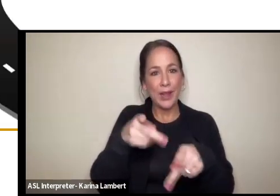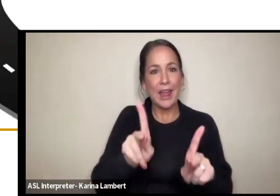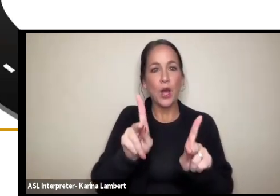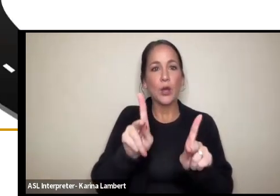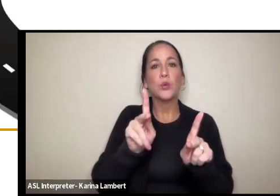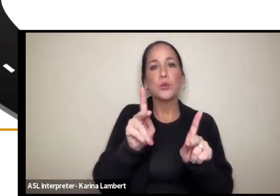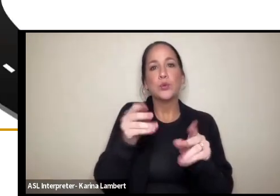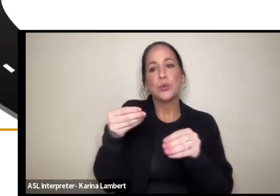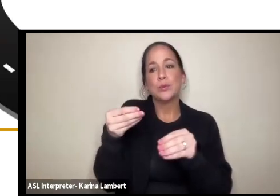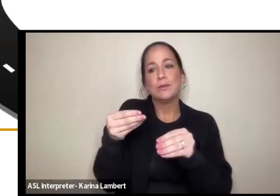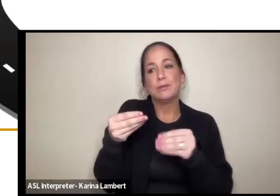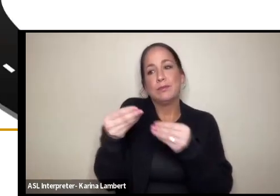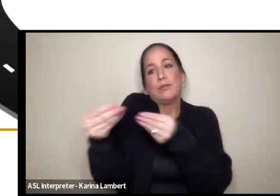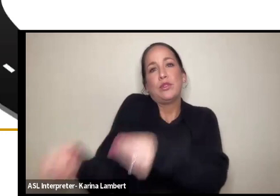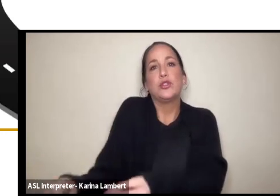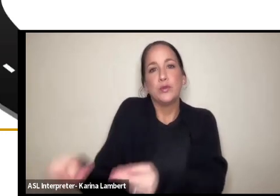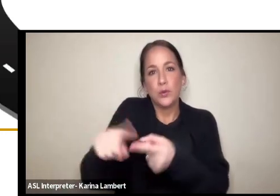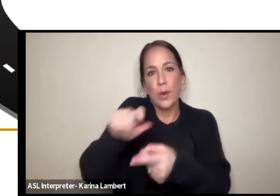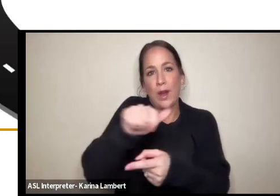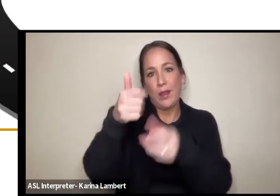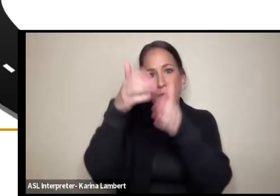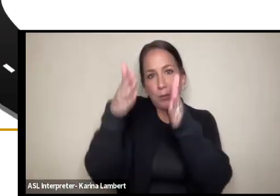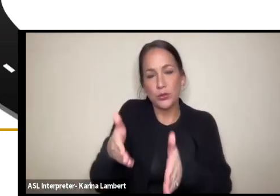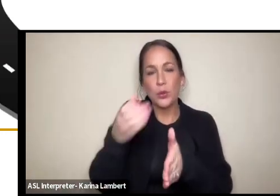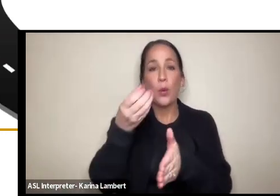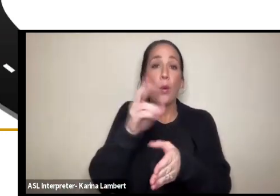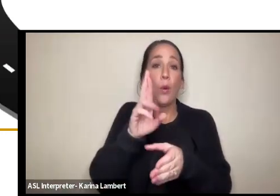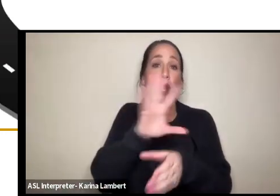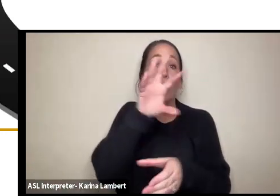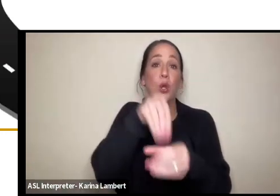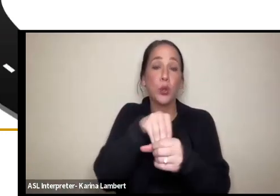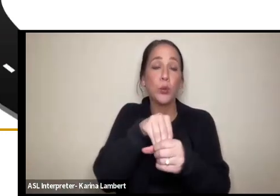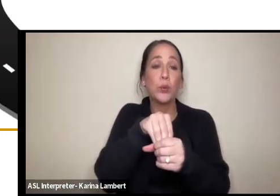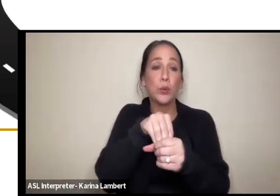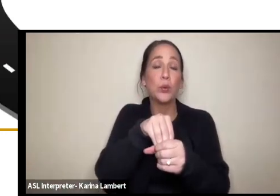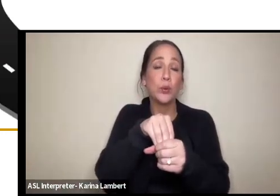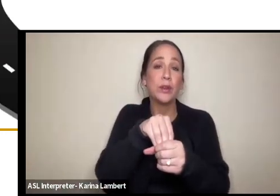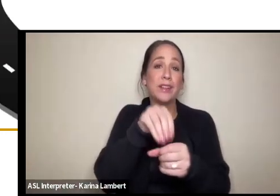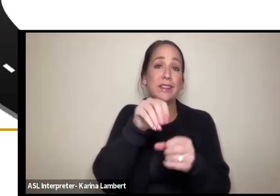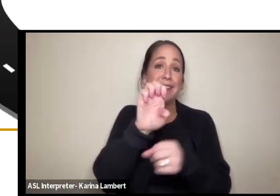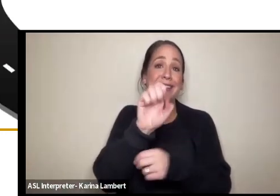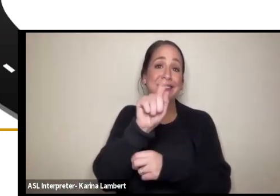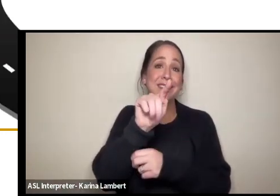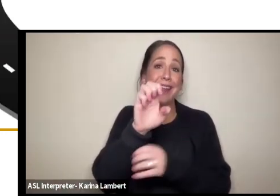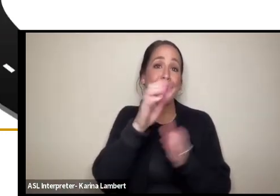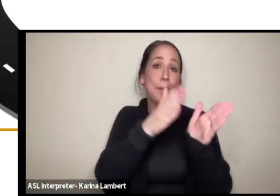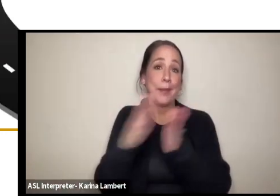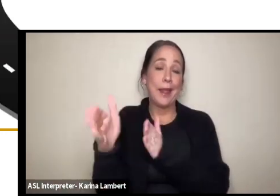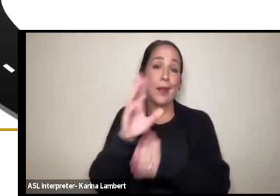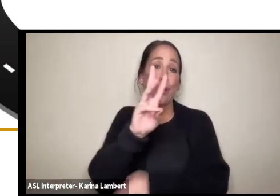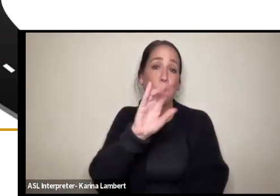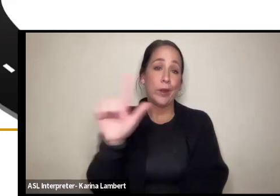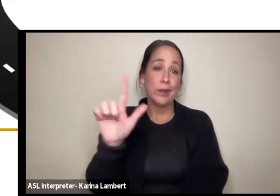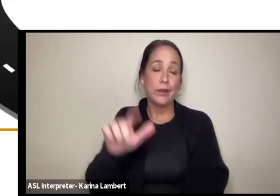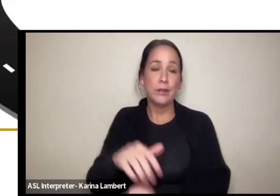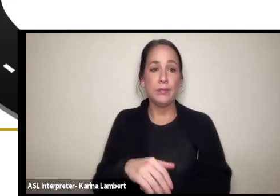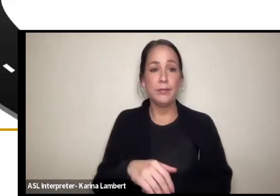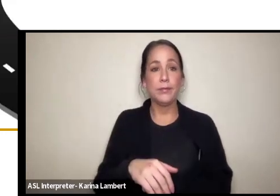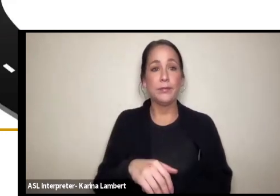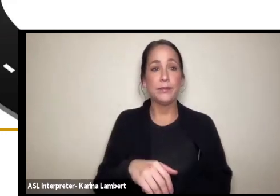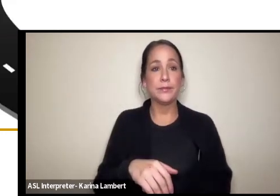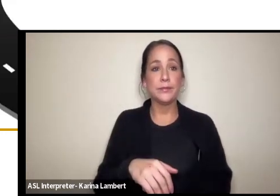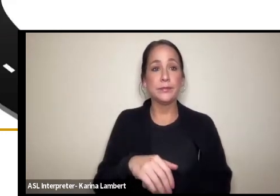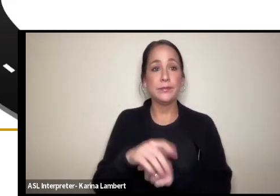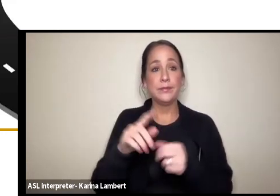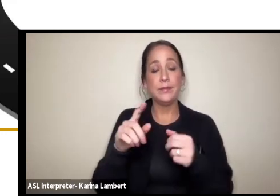or include as part of your estate plan and your will. And the other part of money